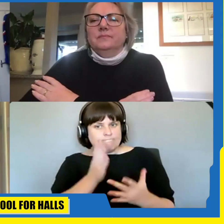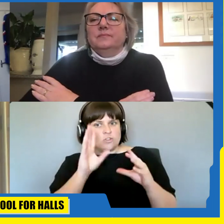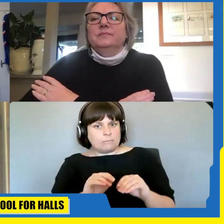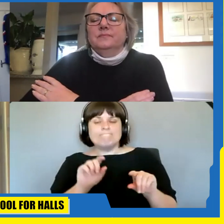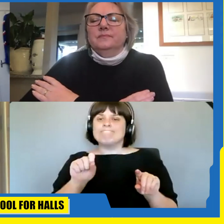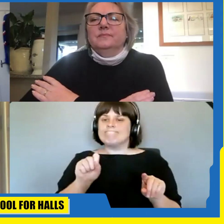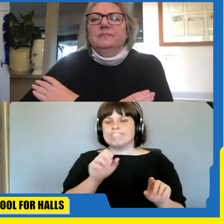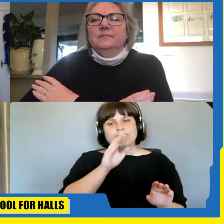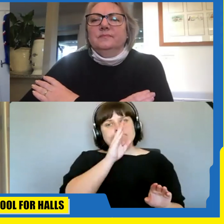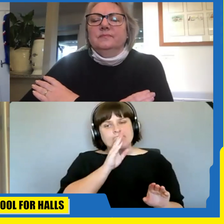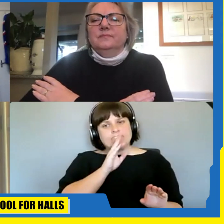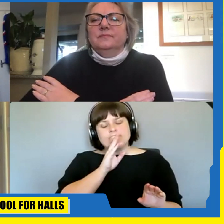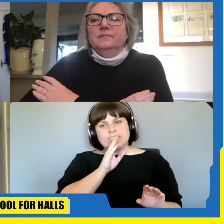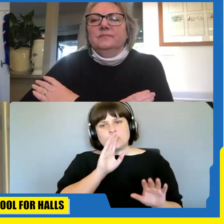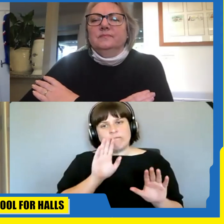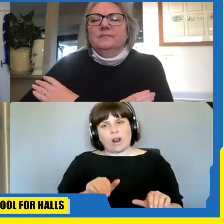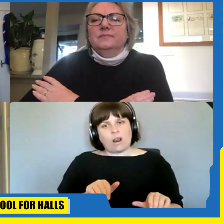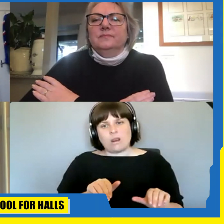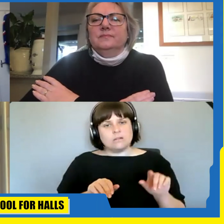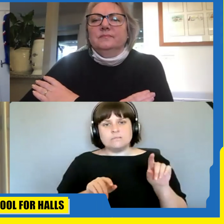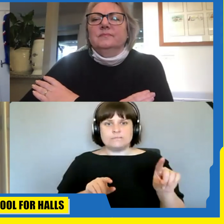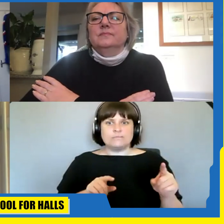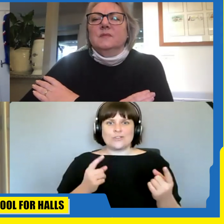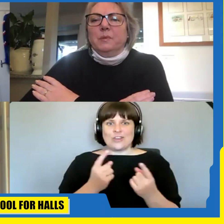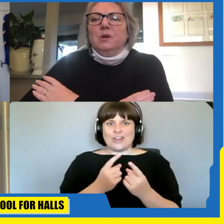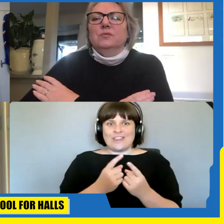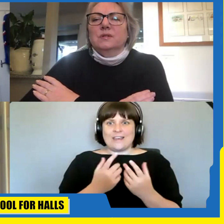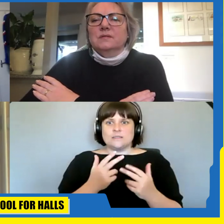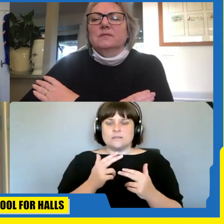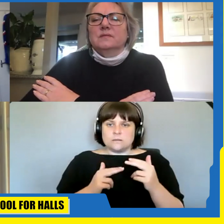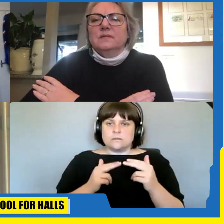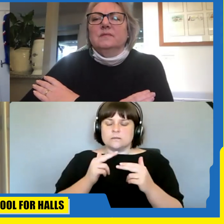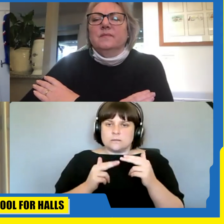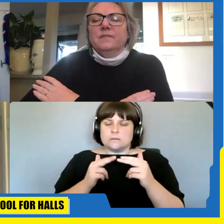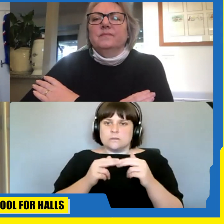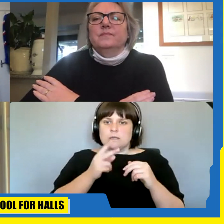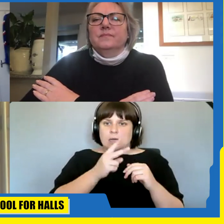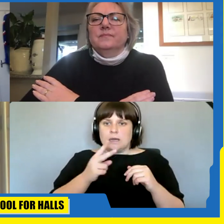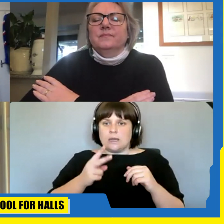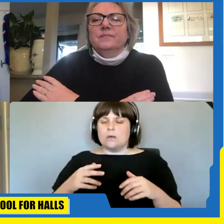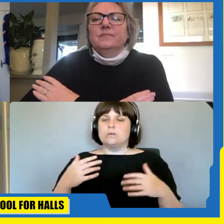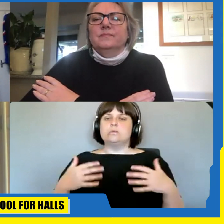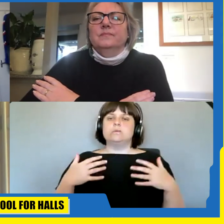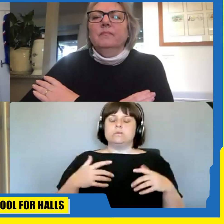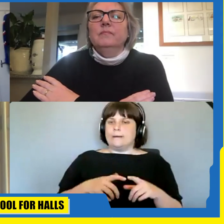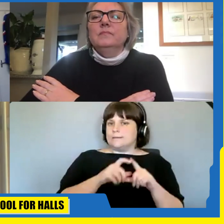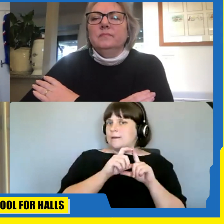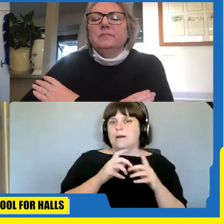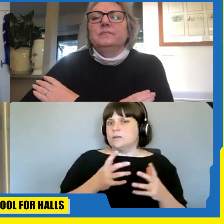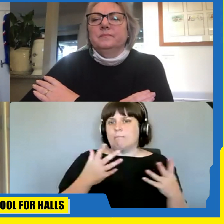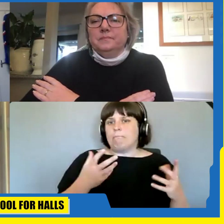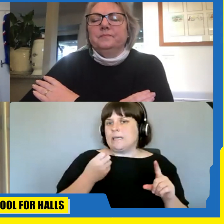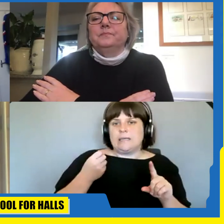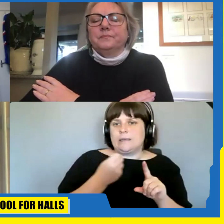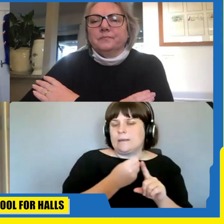tragedy, because that sort of stuff takes so long to rebuild, as we've discovered, because it's an imperative